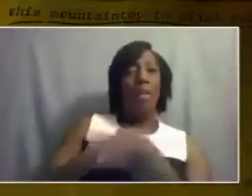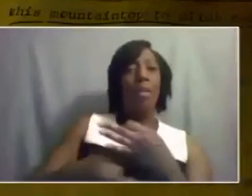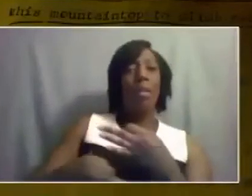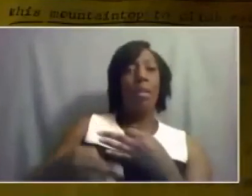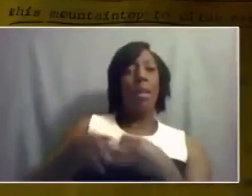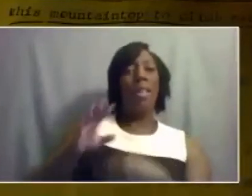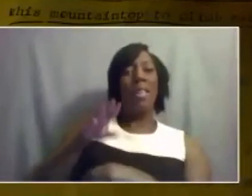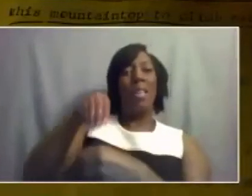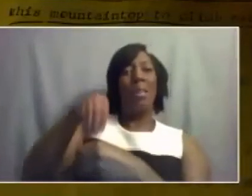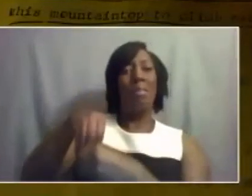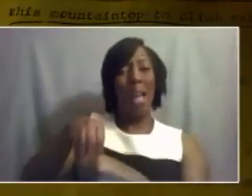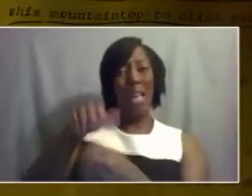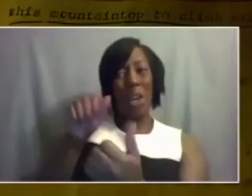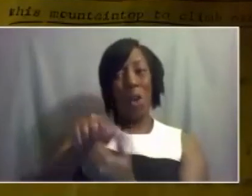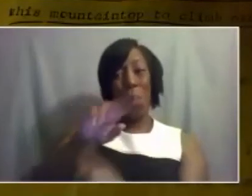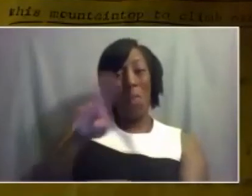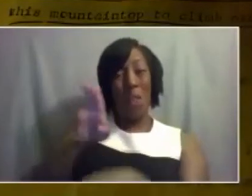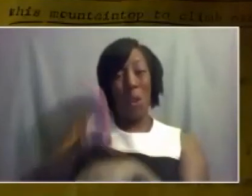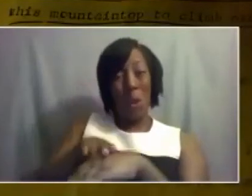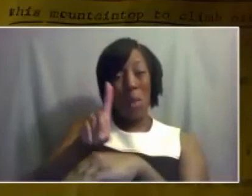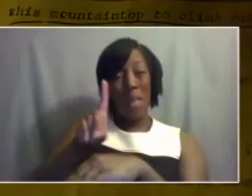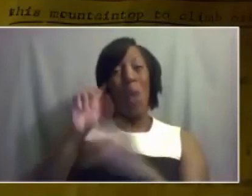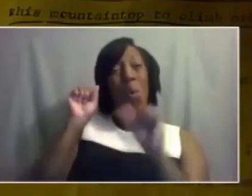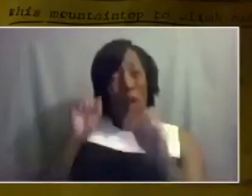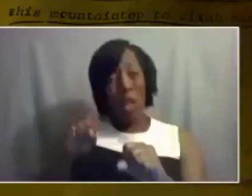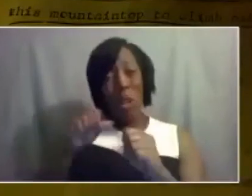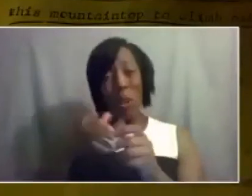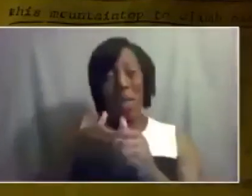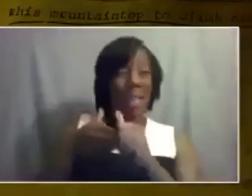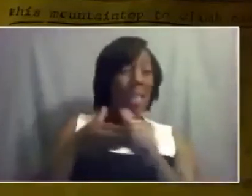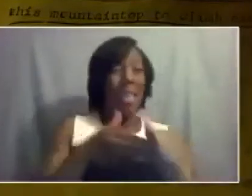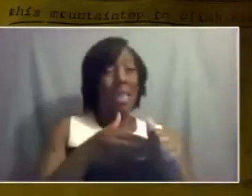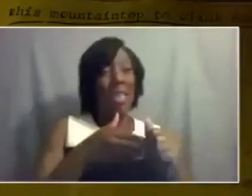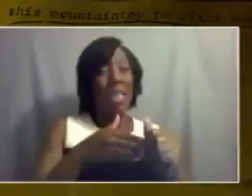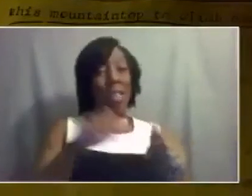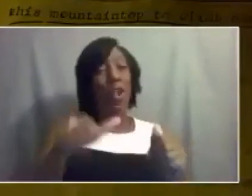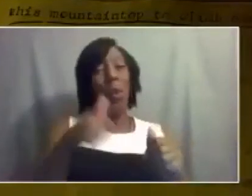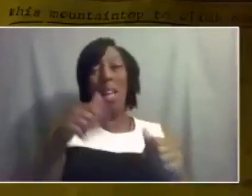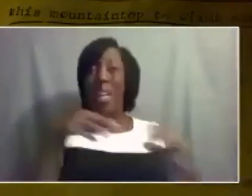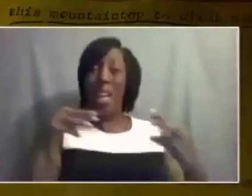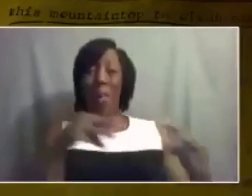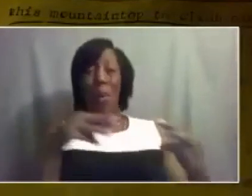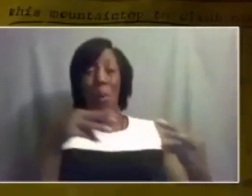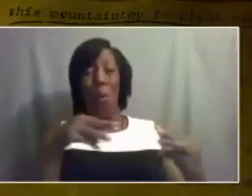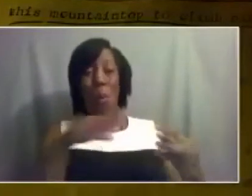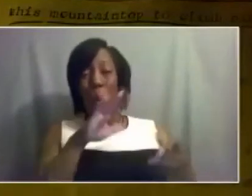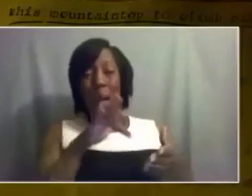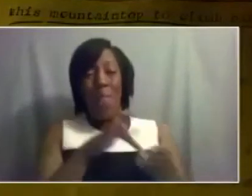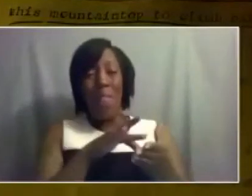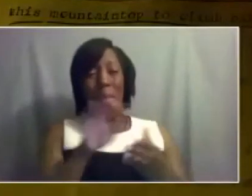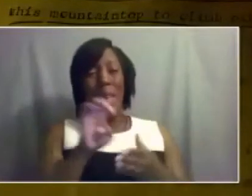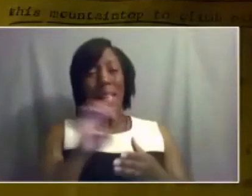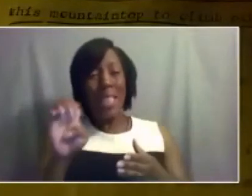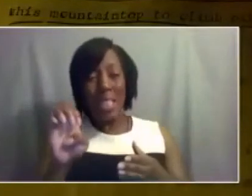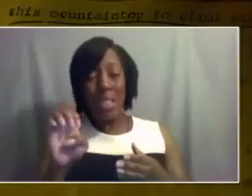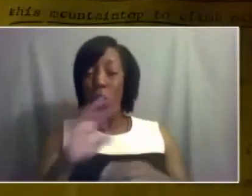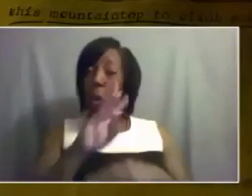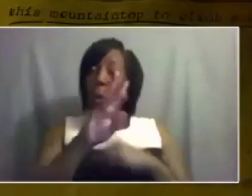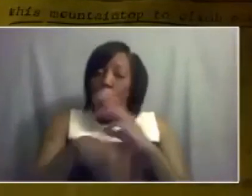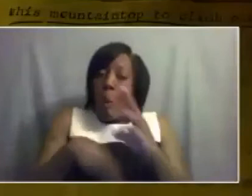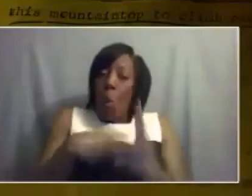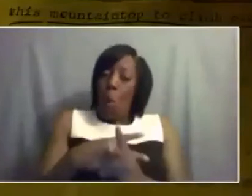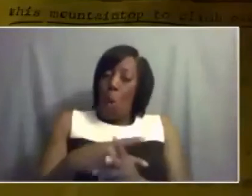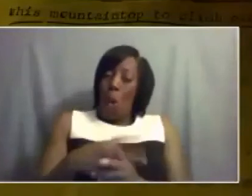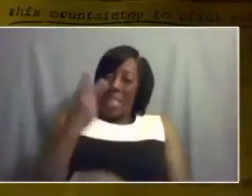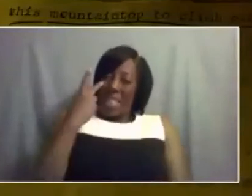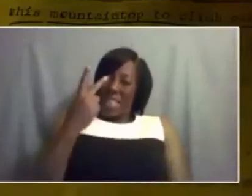us to another war in the Middle East. And I think we have to learn that the world does see us as the hypocrites when we